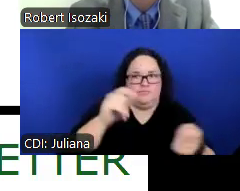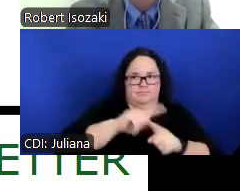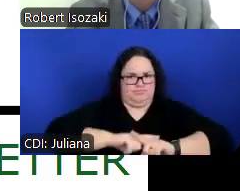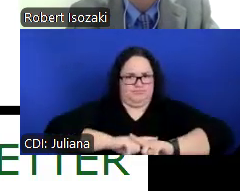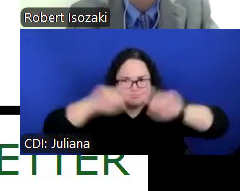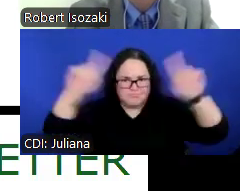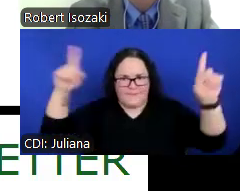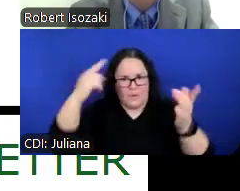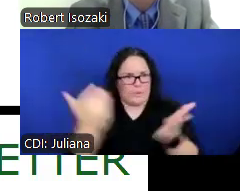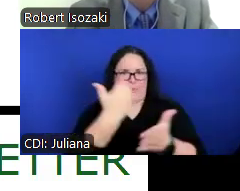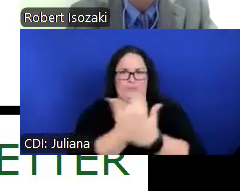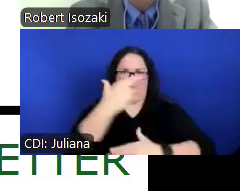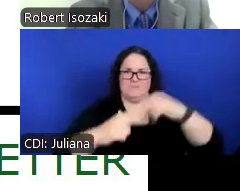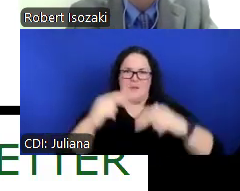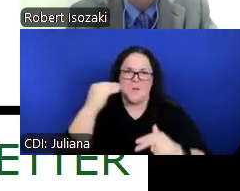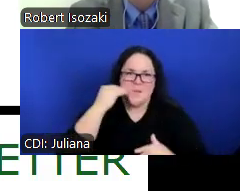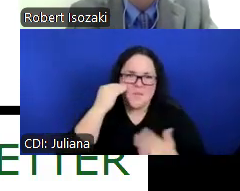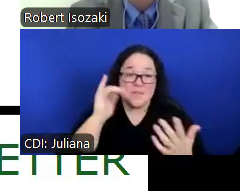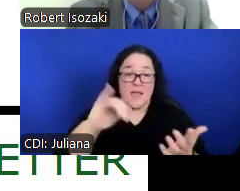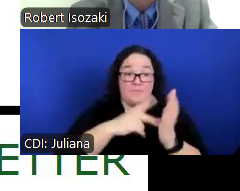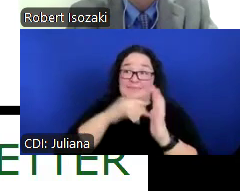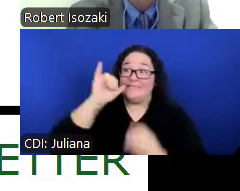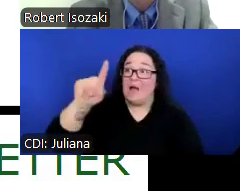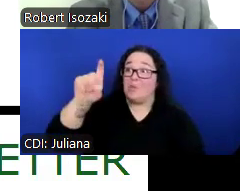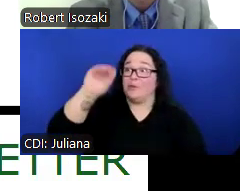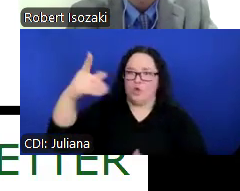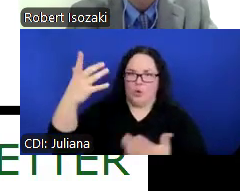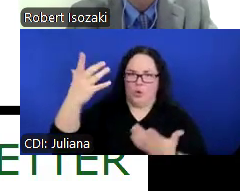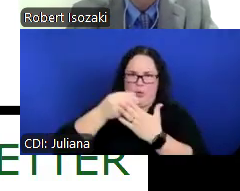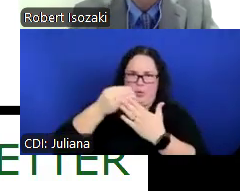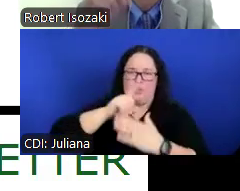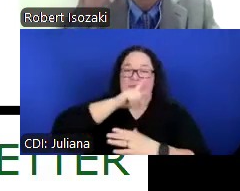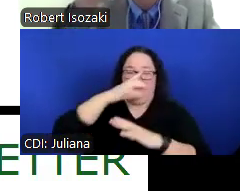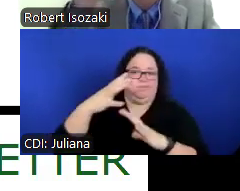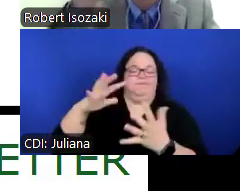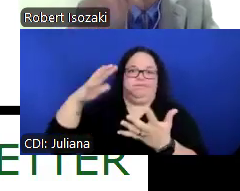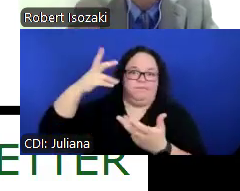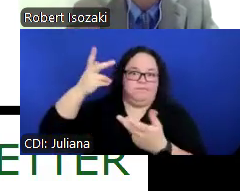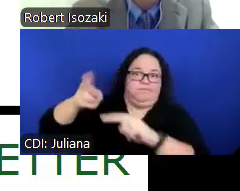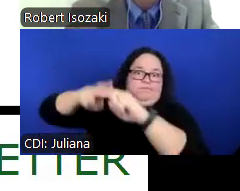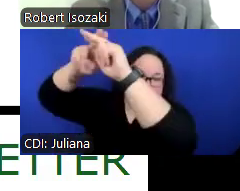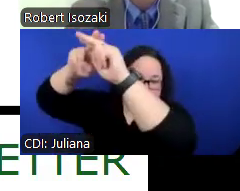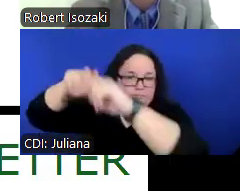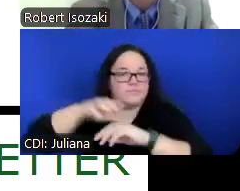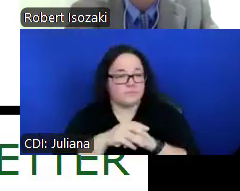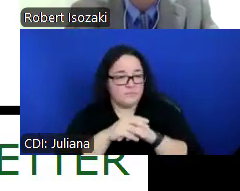That was a good point, Robert. Thank you. Thank you both for that. Yeah, I think there's so many thorny